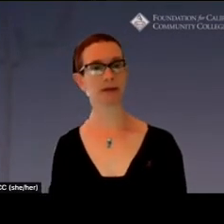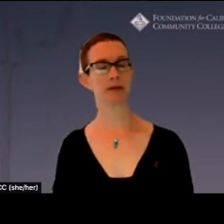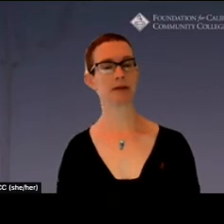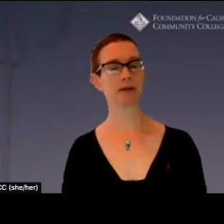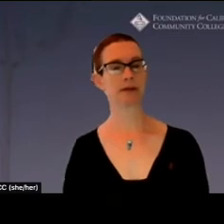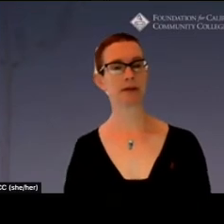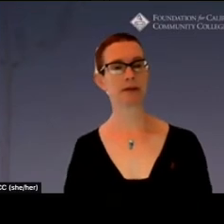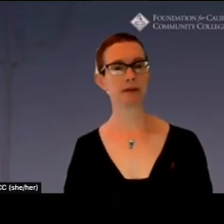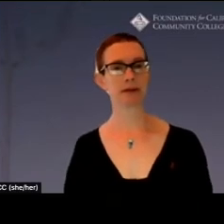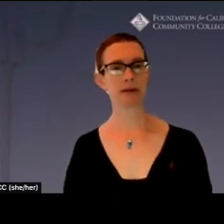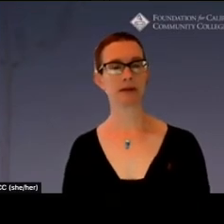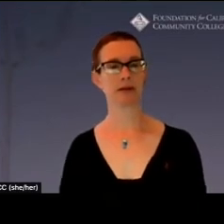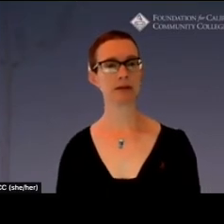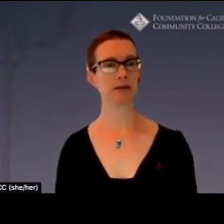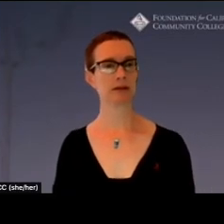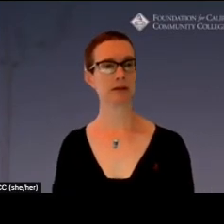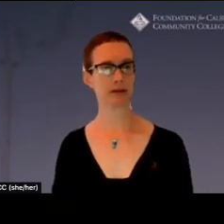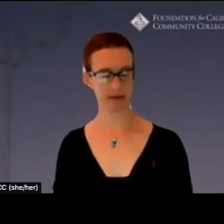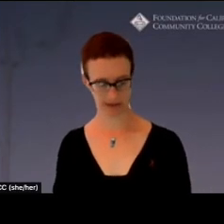points.